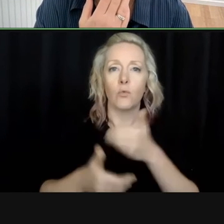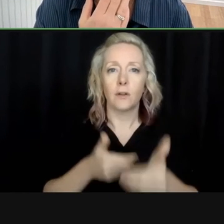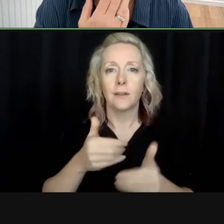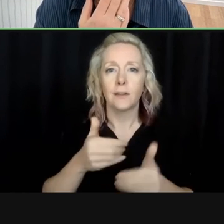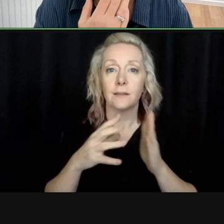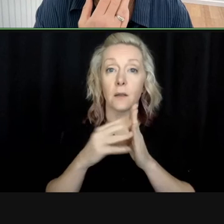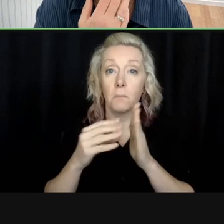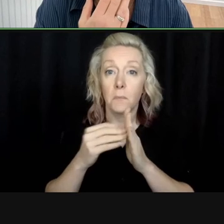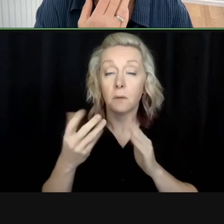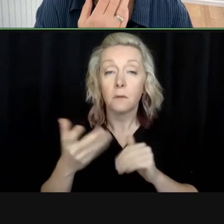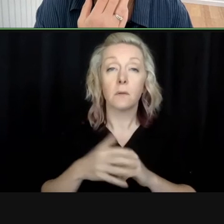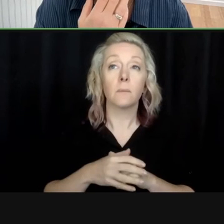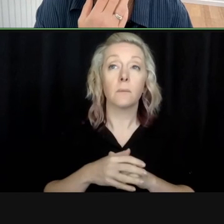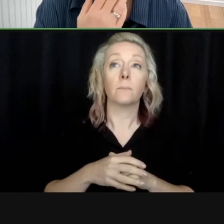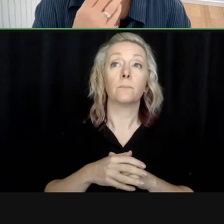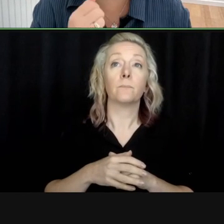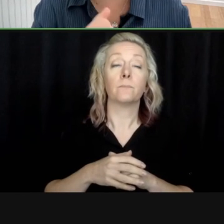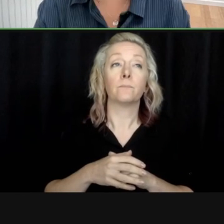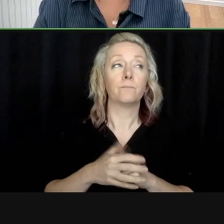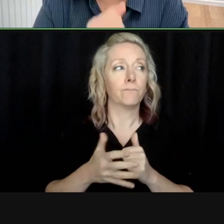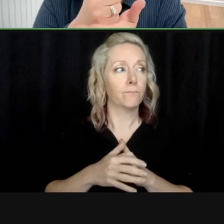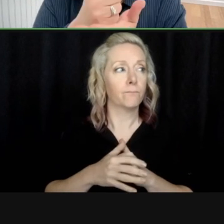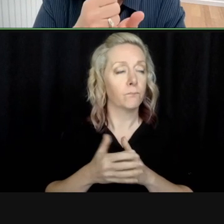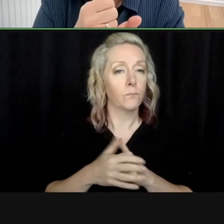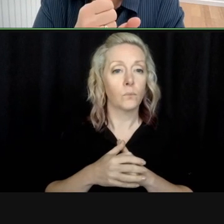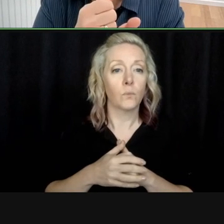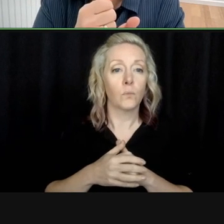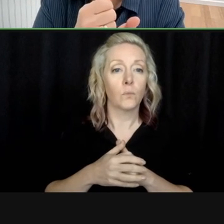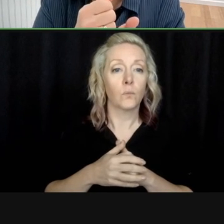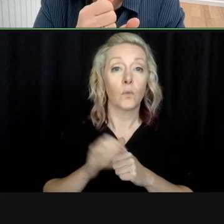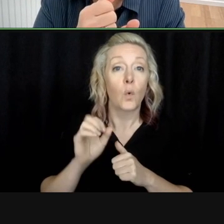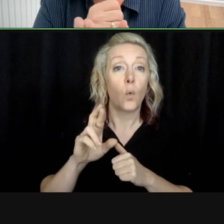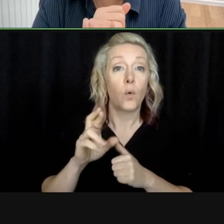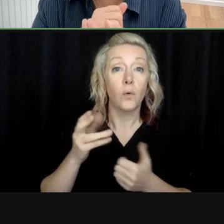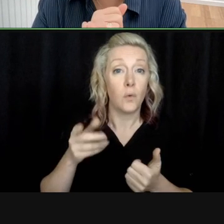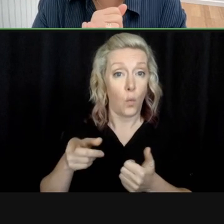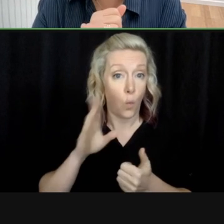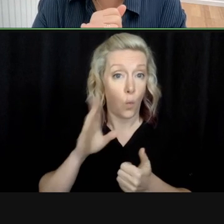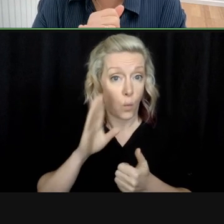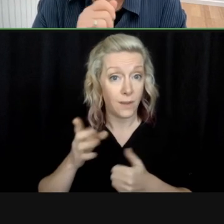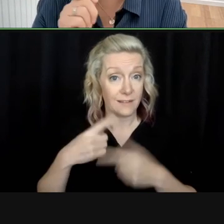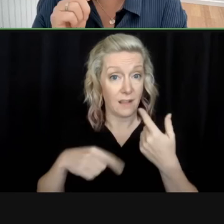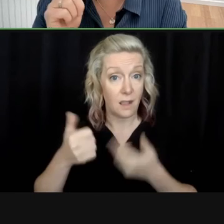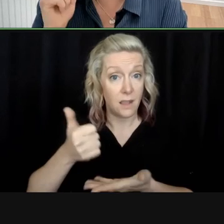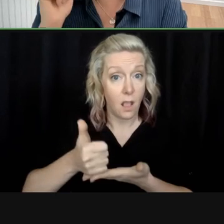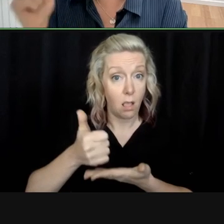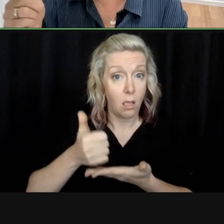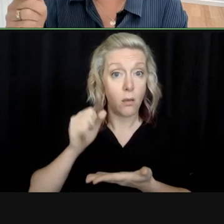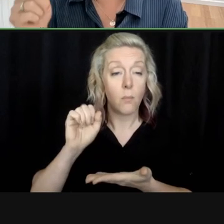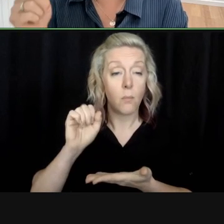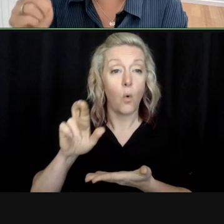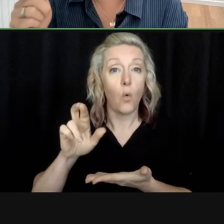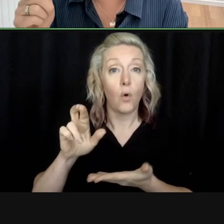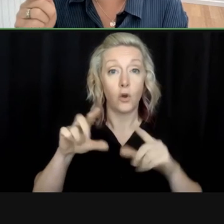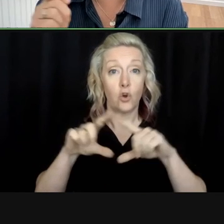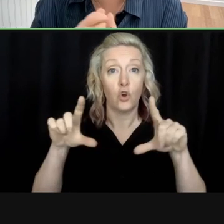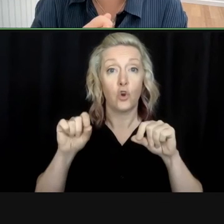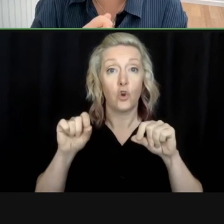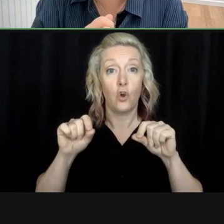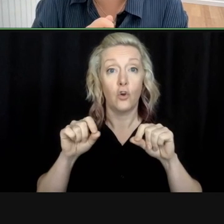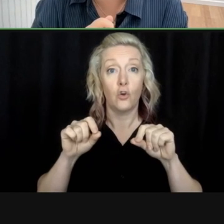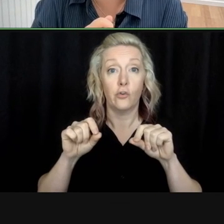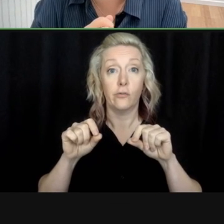You might also teach her just, I don't know if she would just do the sign help, or if you could have just, or a cue card, something that she